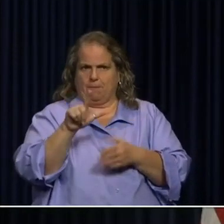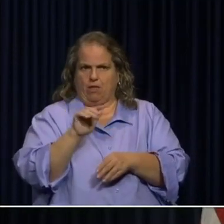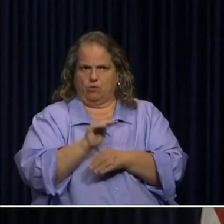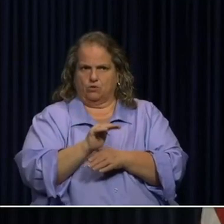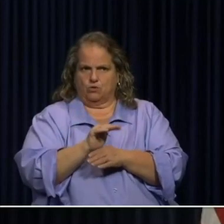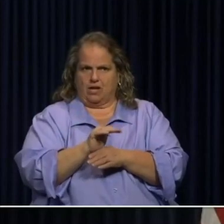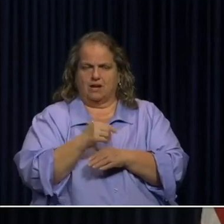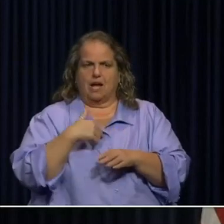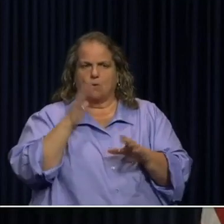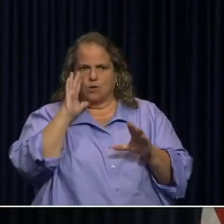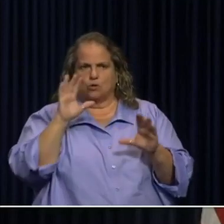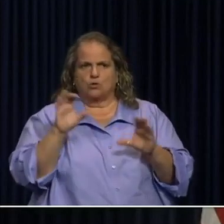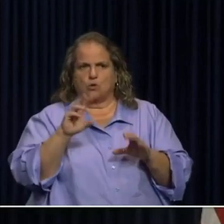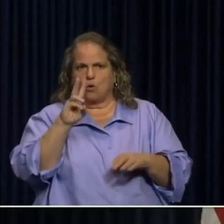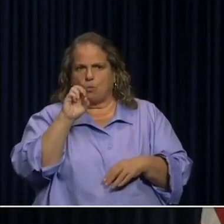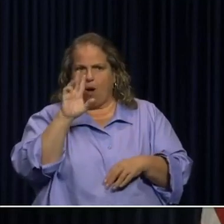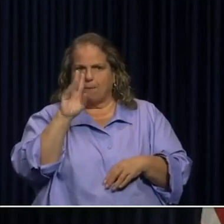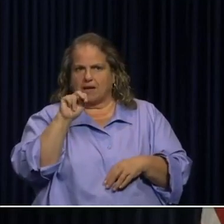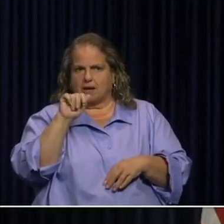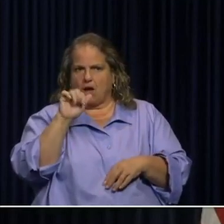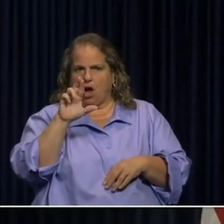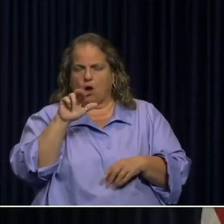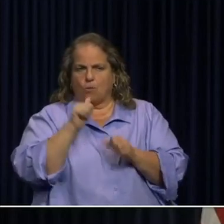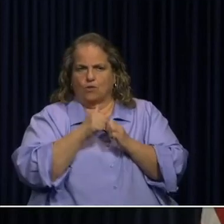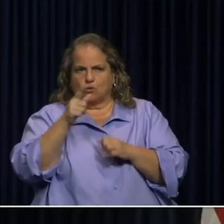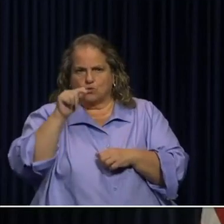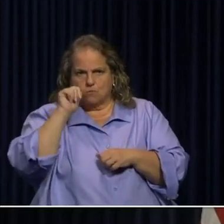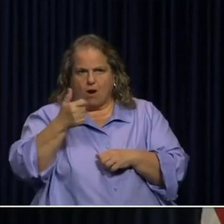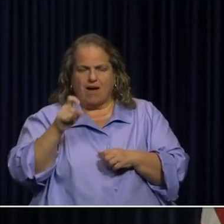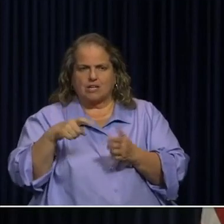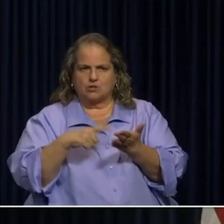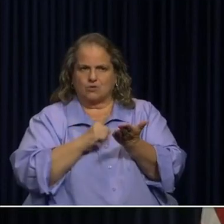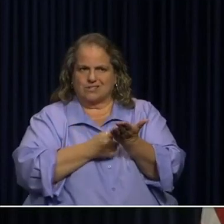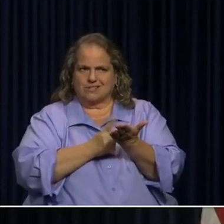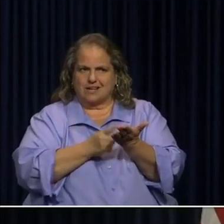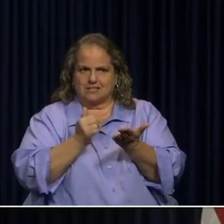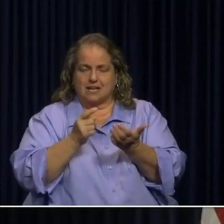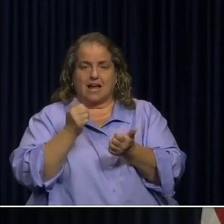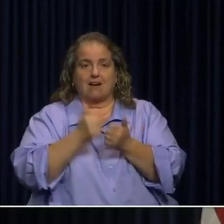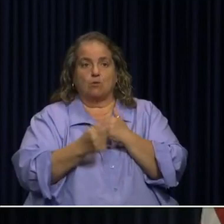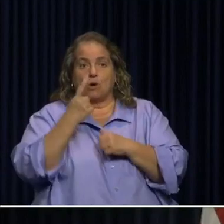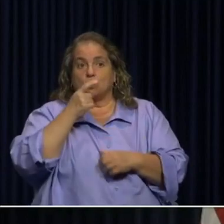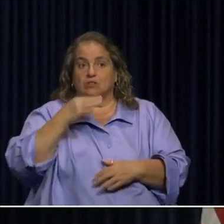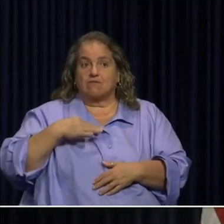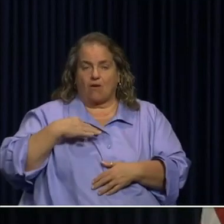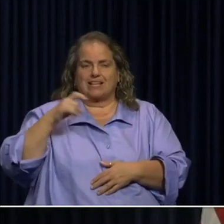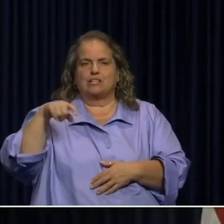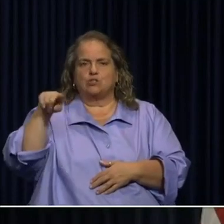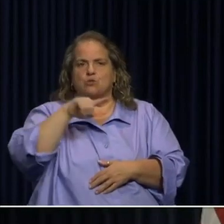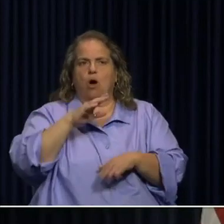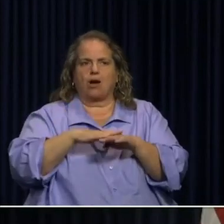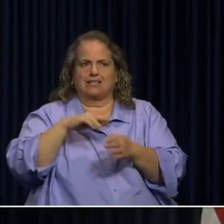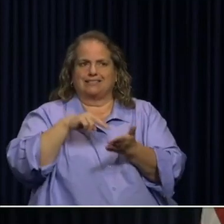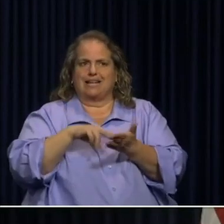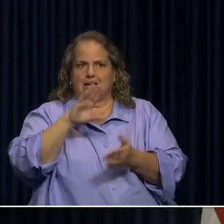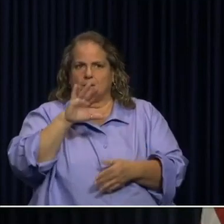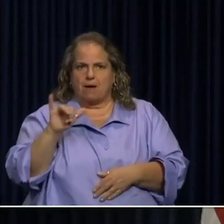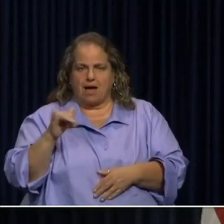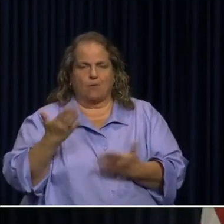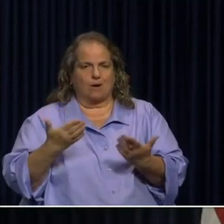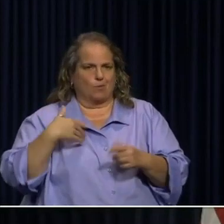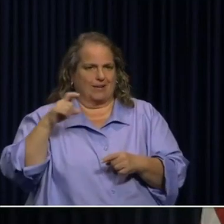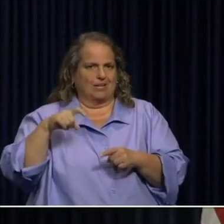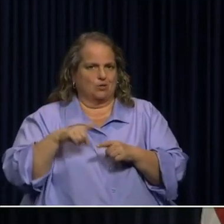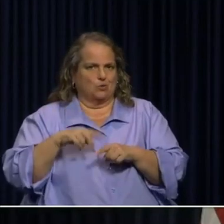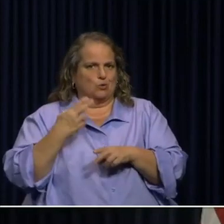I'm doing a webinar with you tomorrow, and I need to talk about this because everyone who volunteered, I need to have you on standby. We may be needing to use